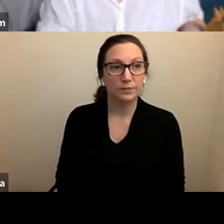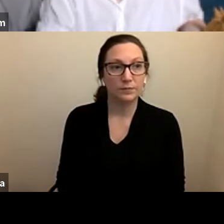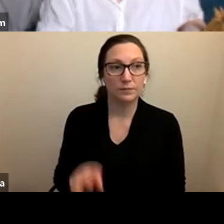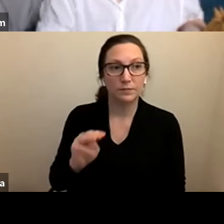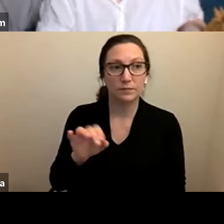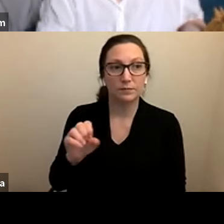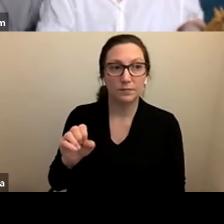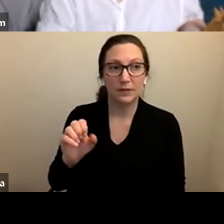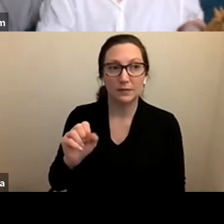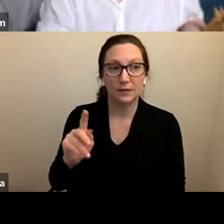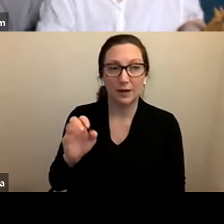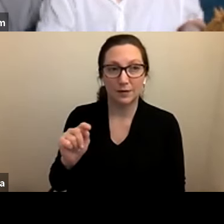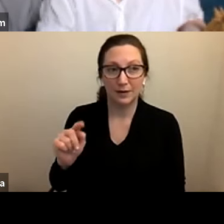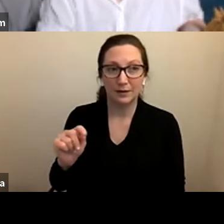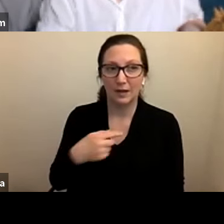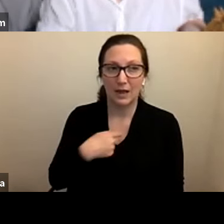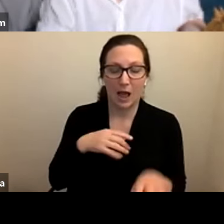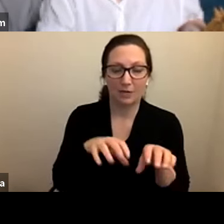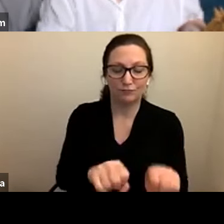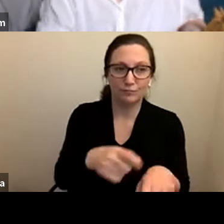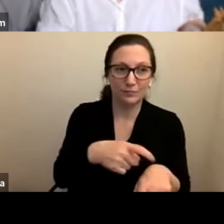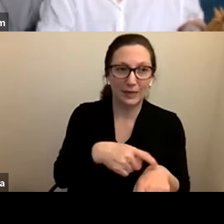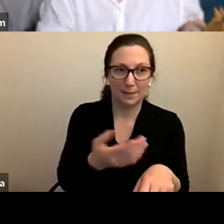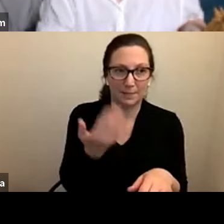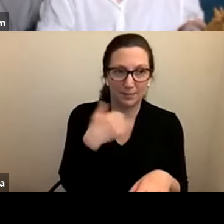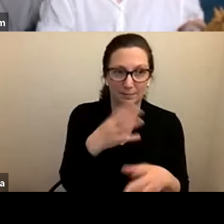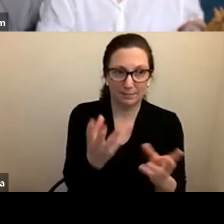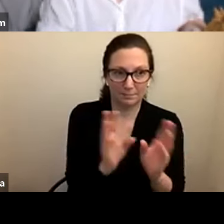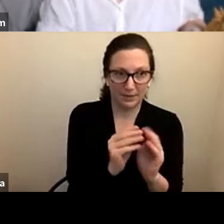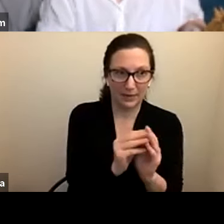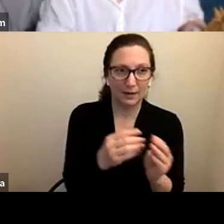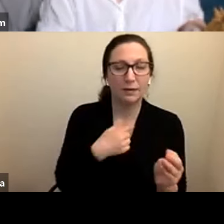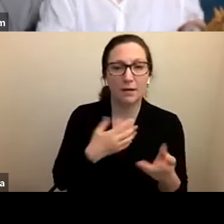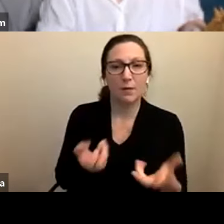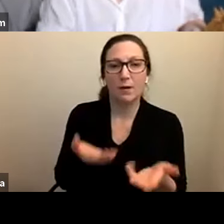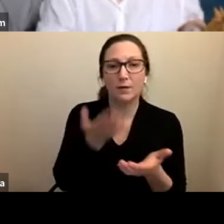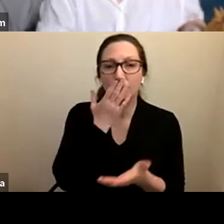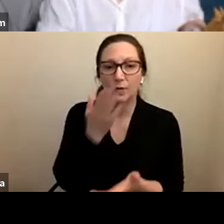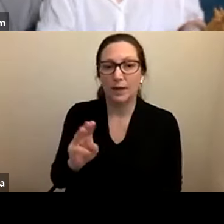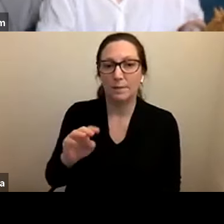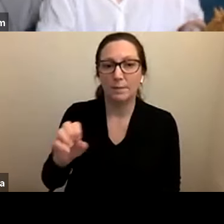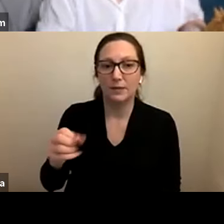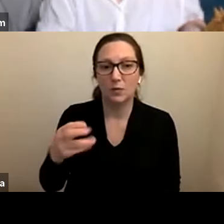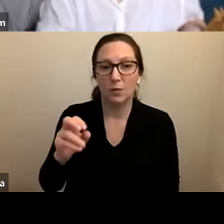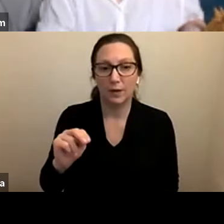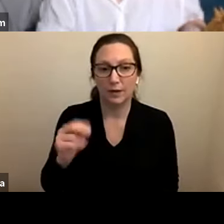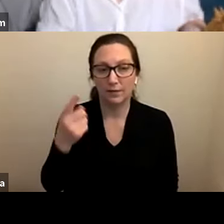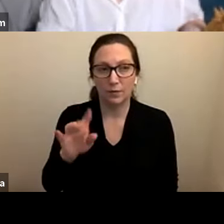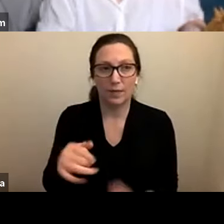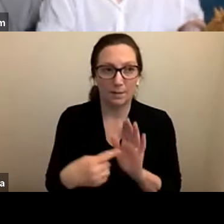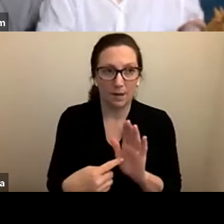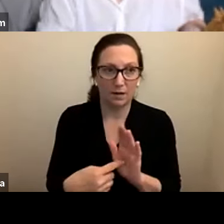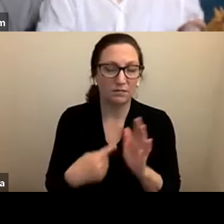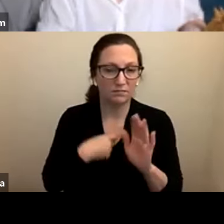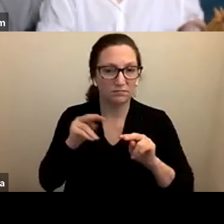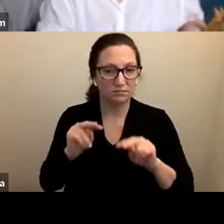I hogged the last one. I just wanted to thank Ms. Hogan for that model. I look forward to digging in. And